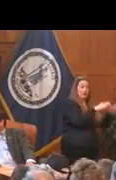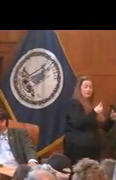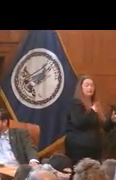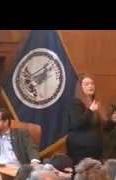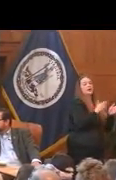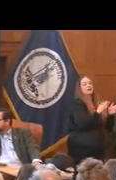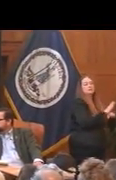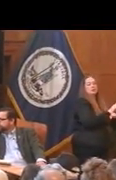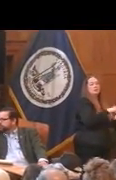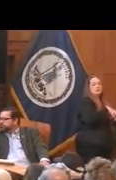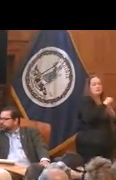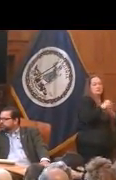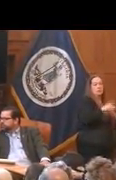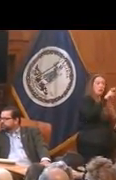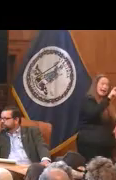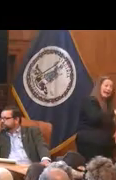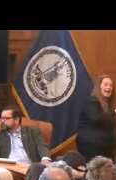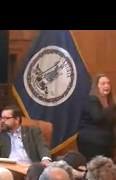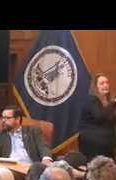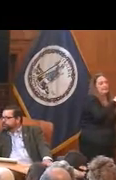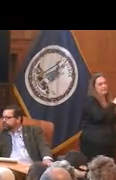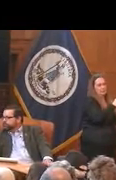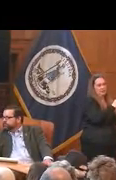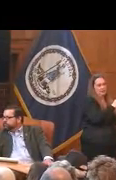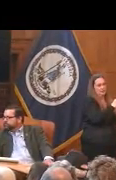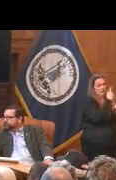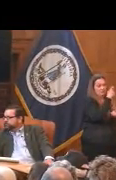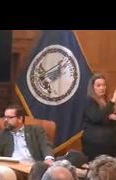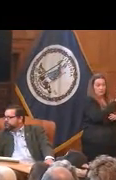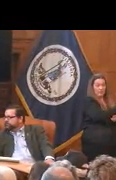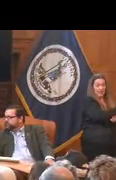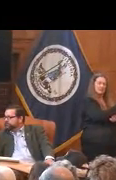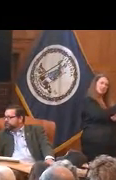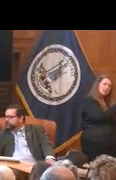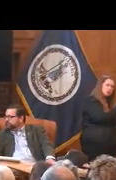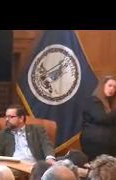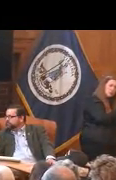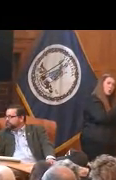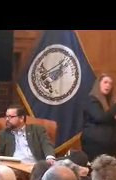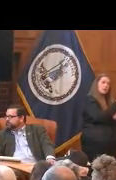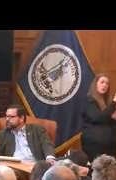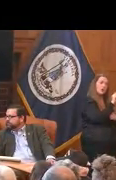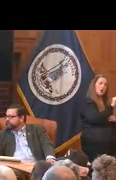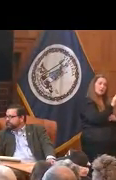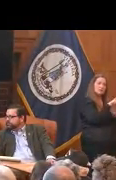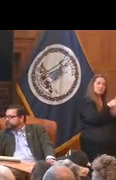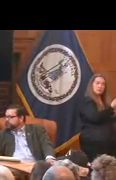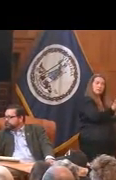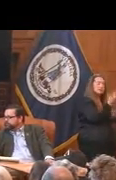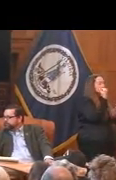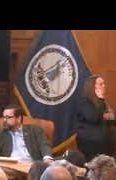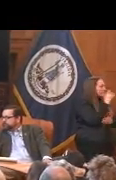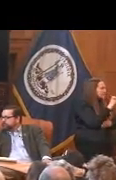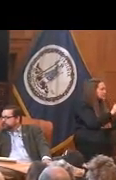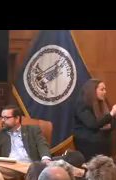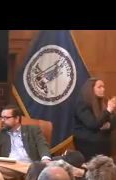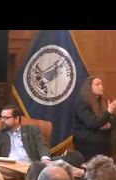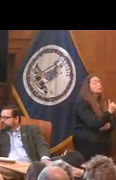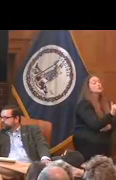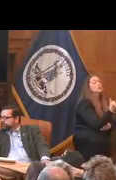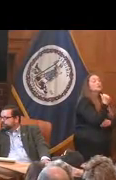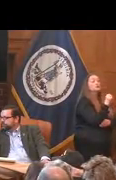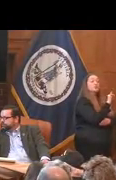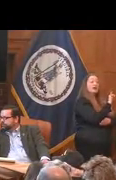these protections. Do you support these Freedom Caucus provisions? If yes, will you now reject those positions and work